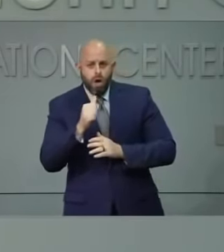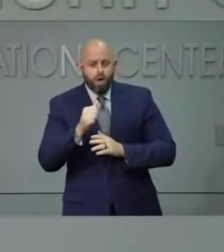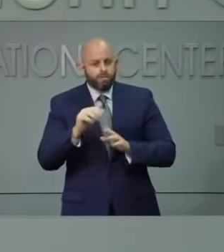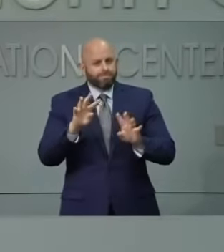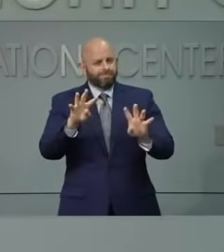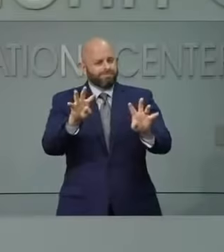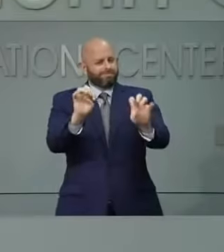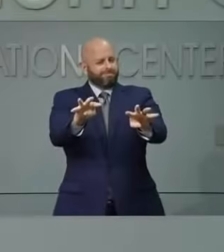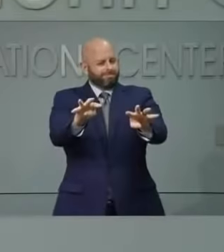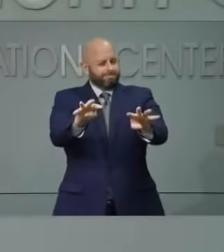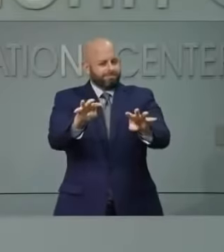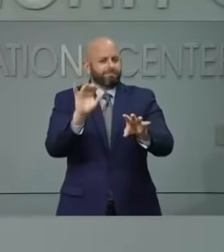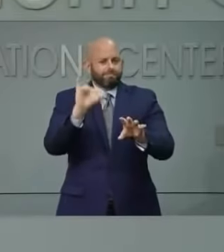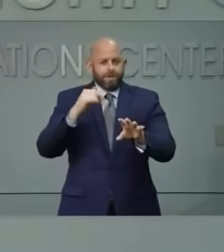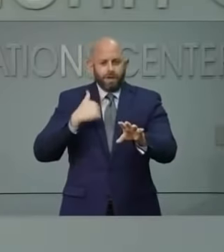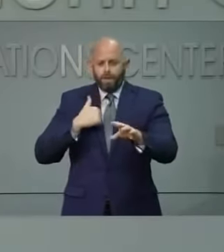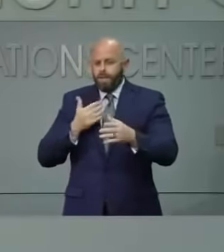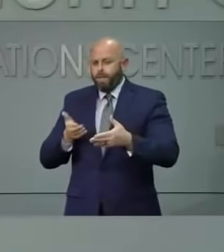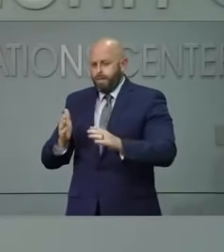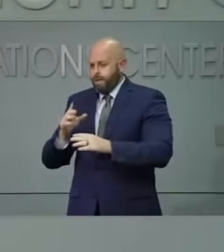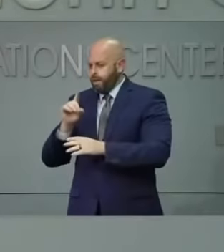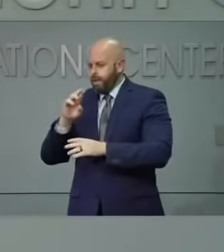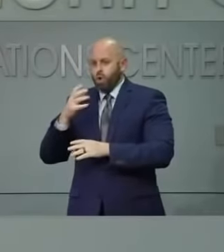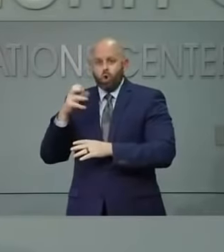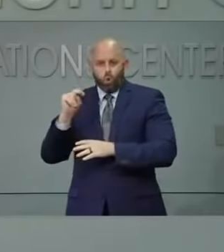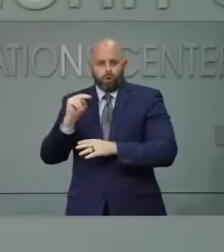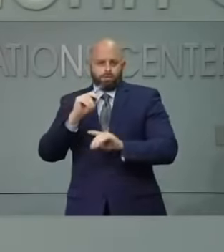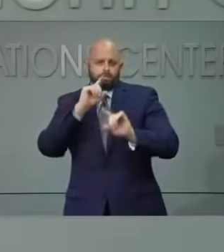specifically address your question about vaccine.